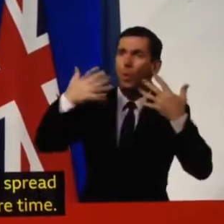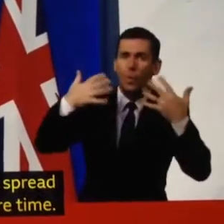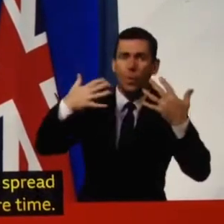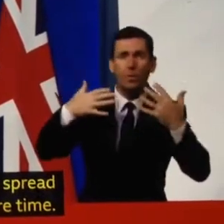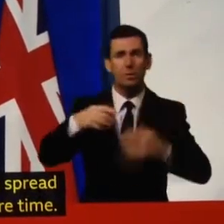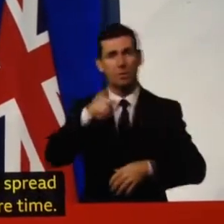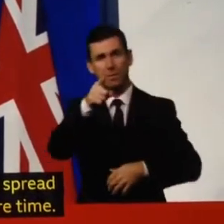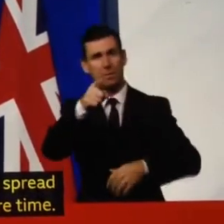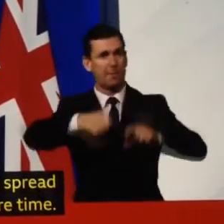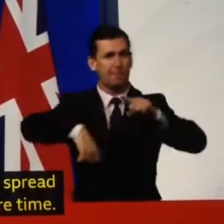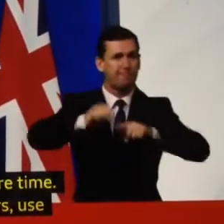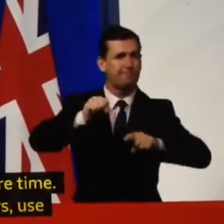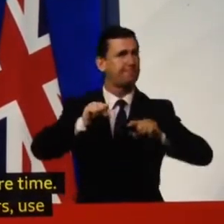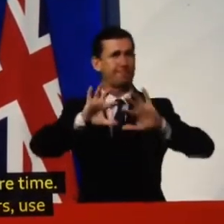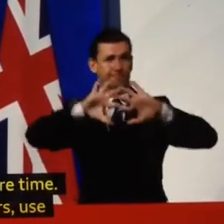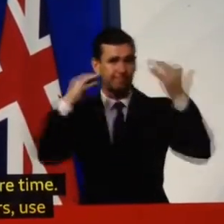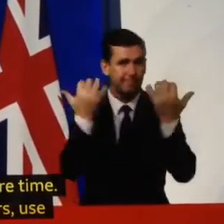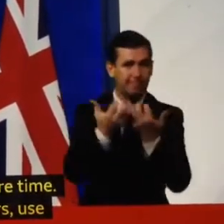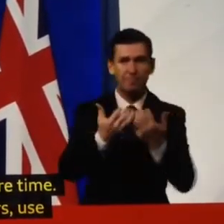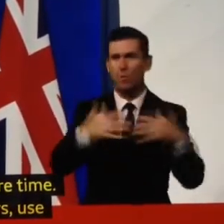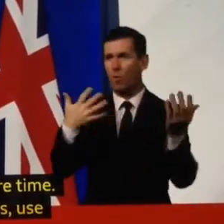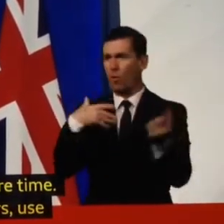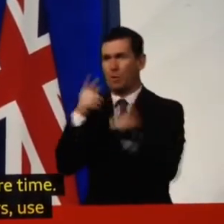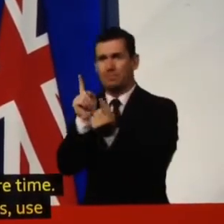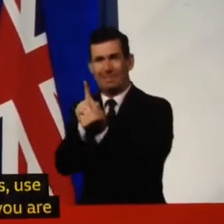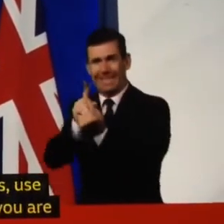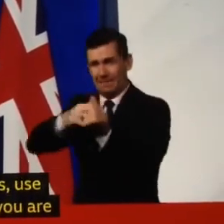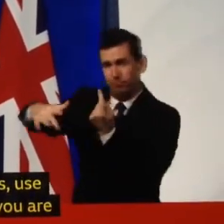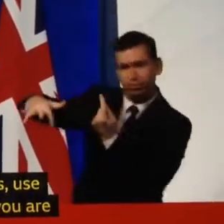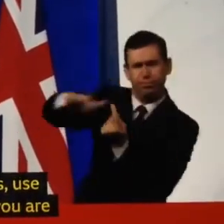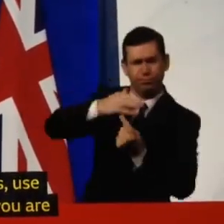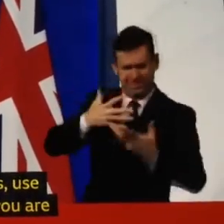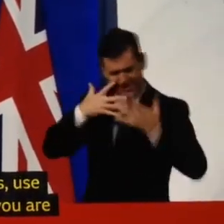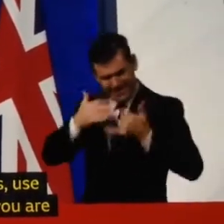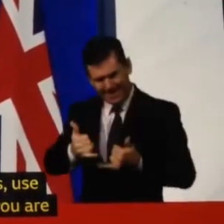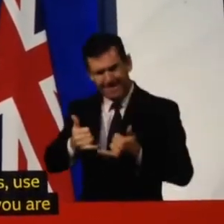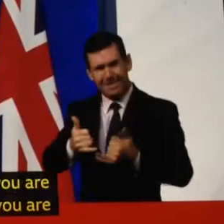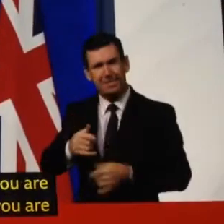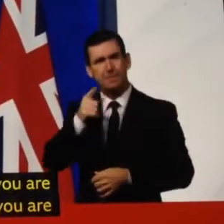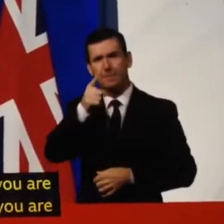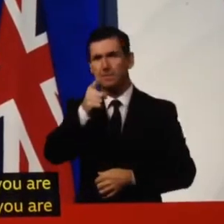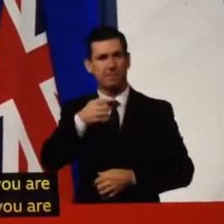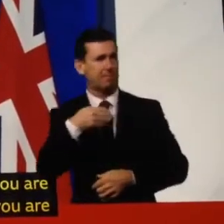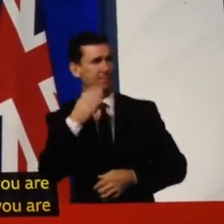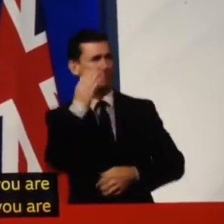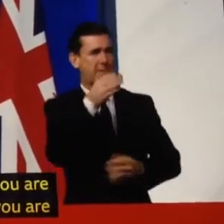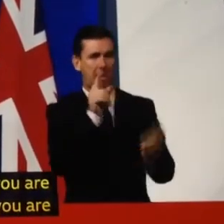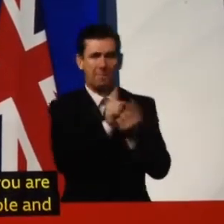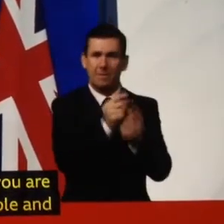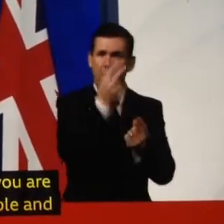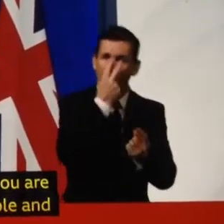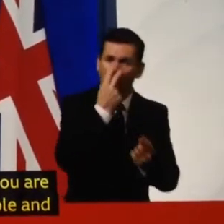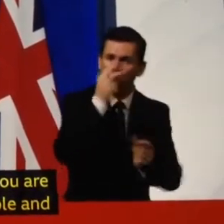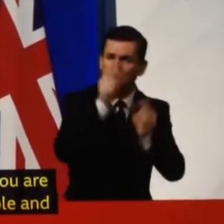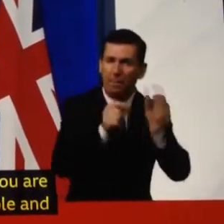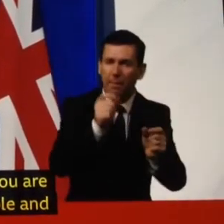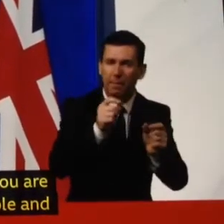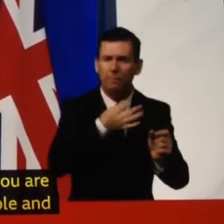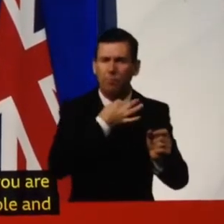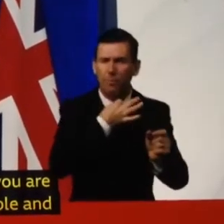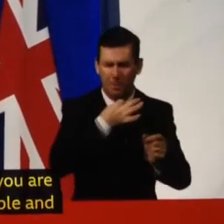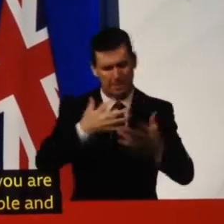to an event where you're likely to meet lots of people, and get tested if you're going to meet elderly or vulnerable relatives.